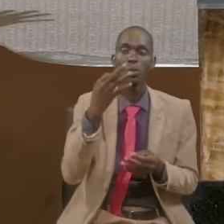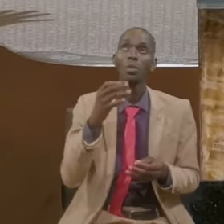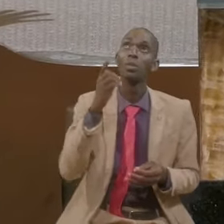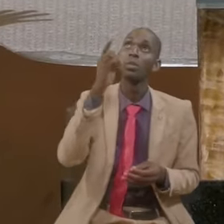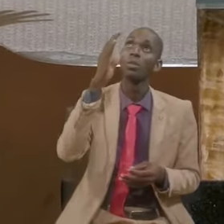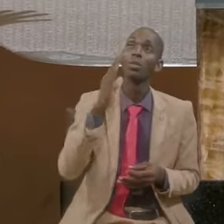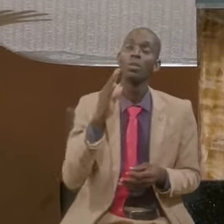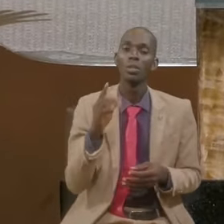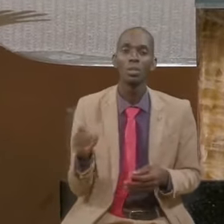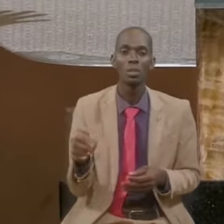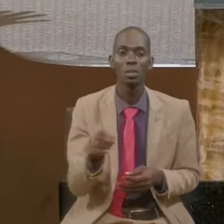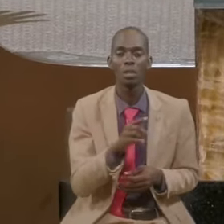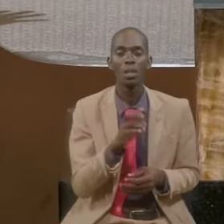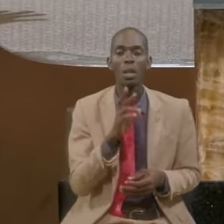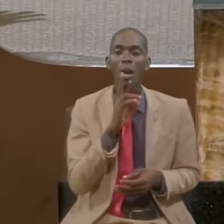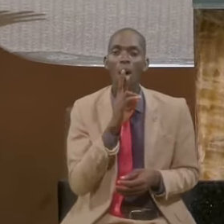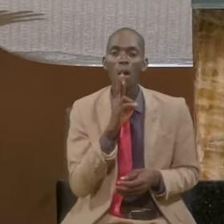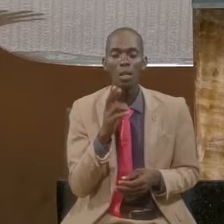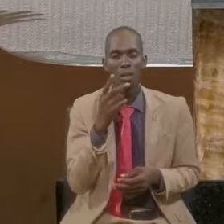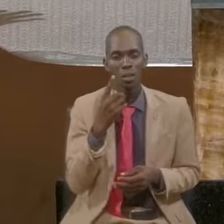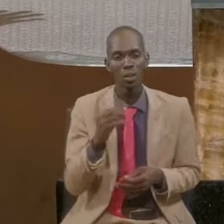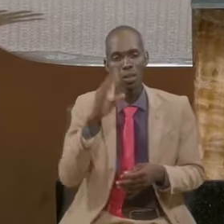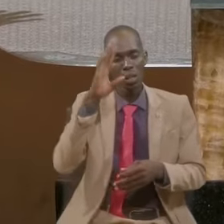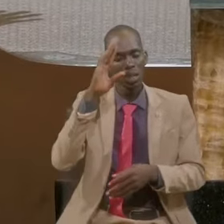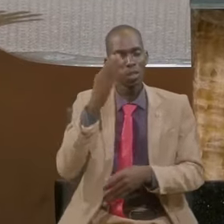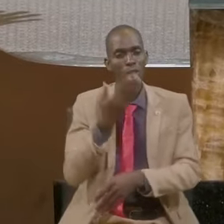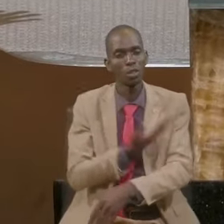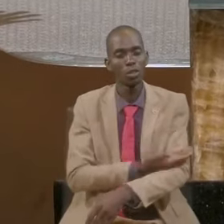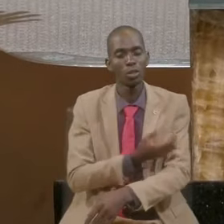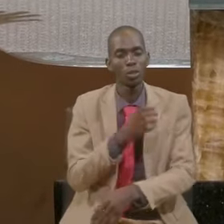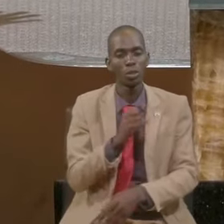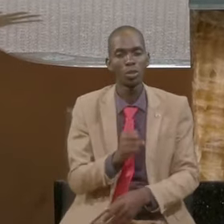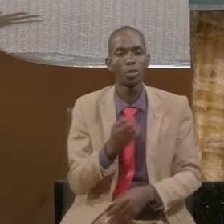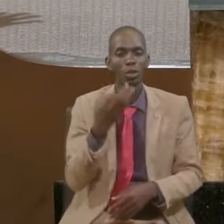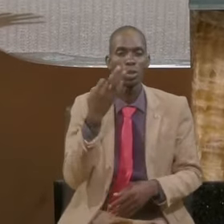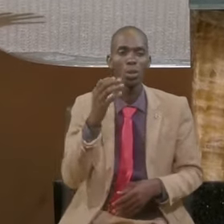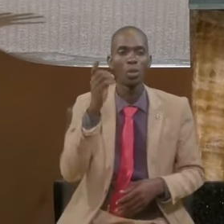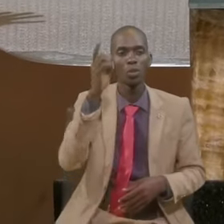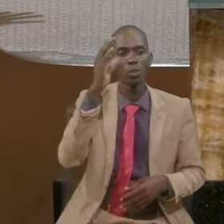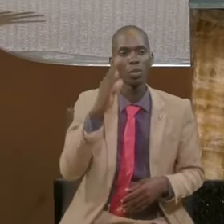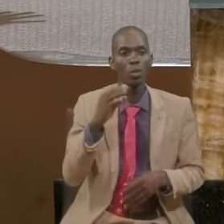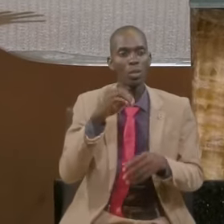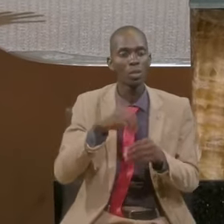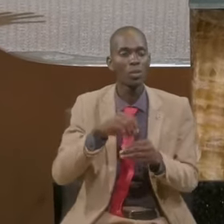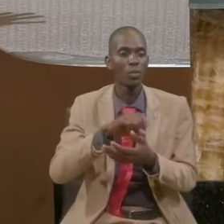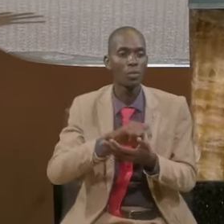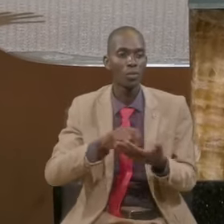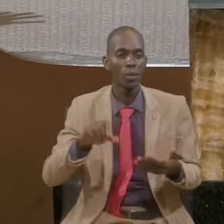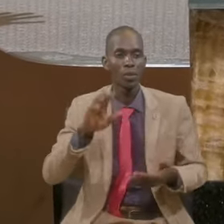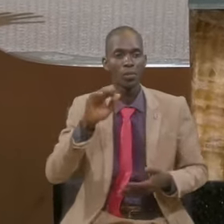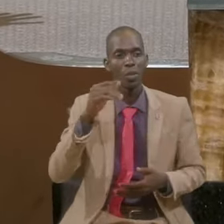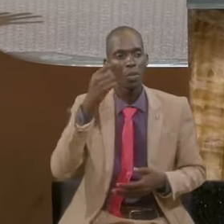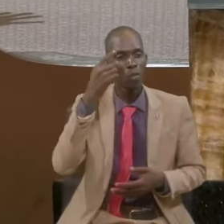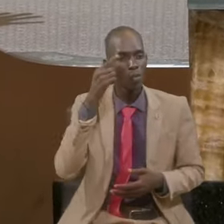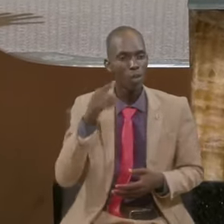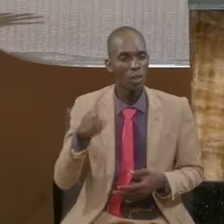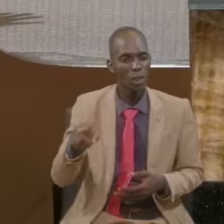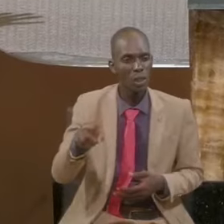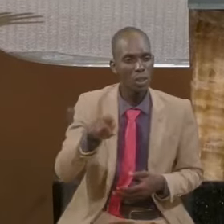they are the sons of God. Verse 15, in verse 15, for